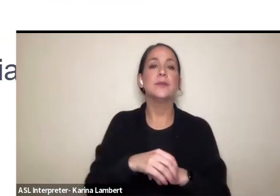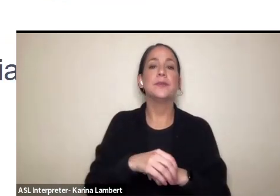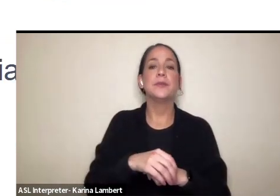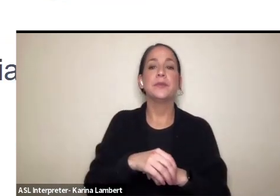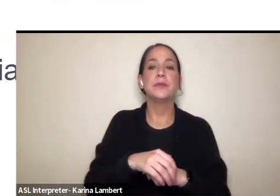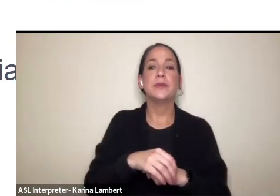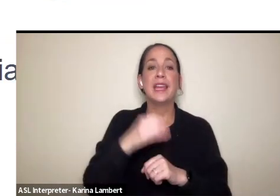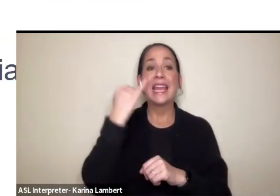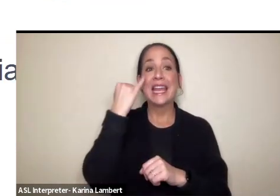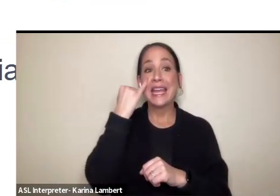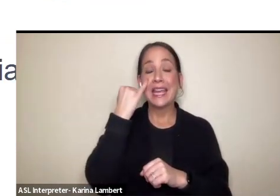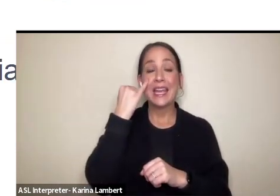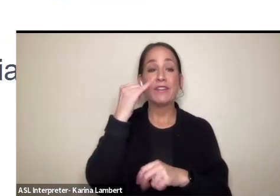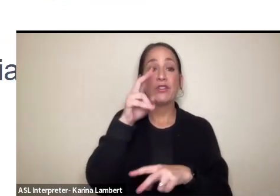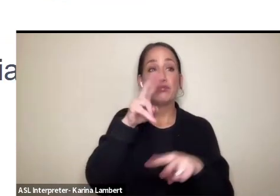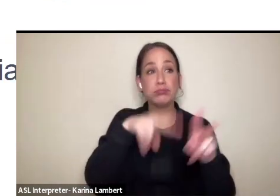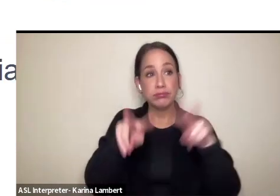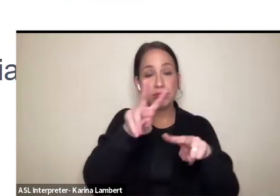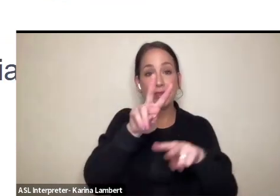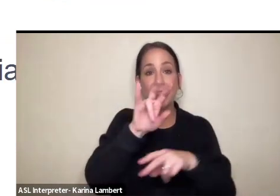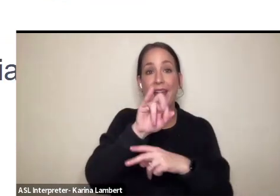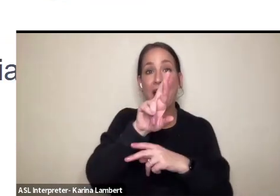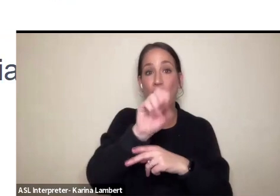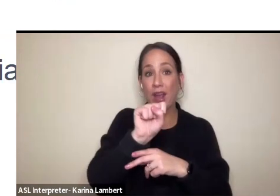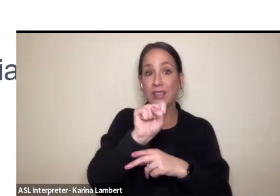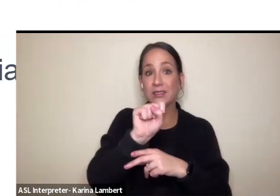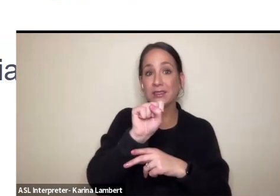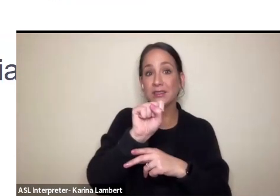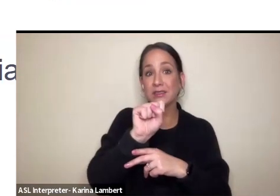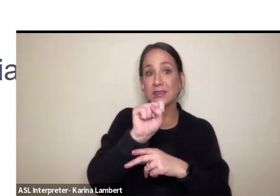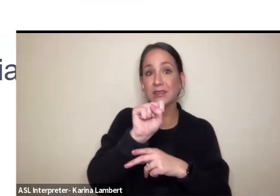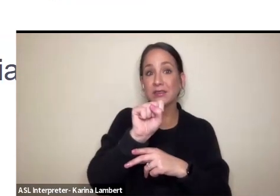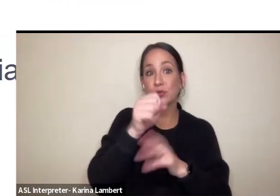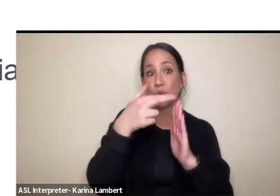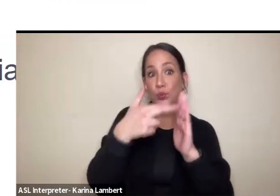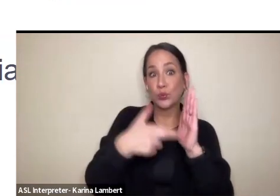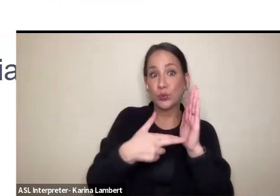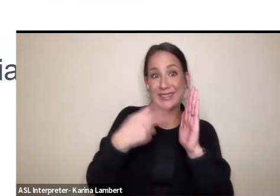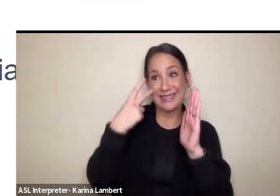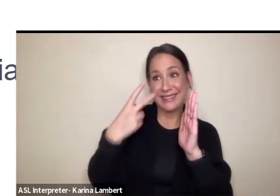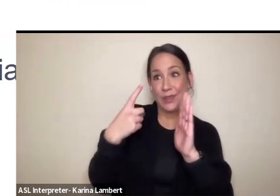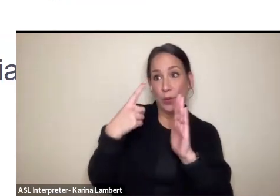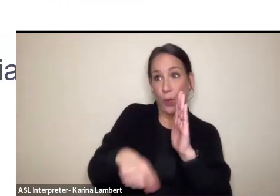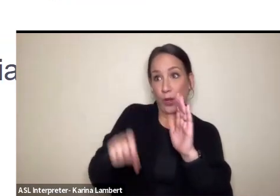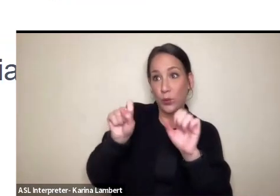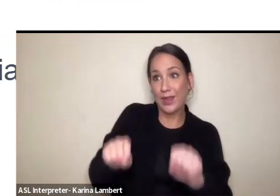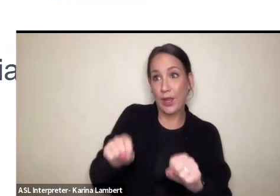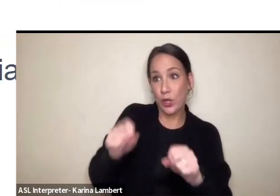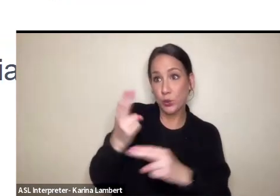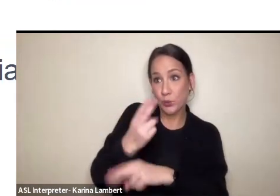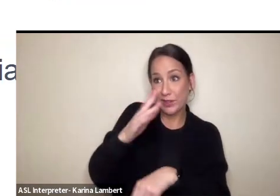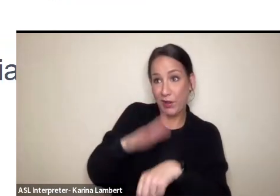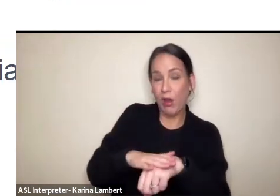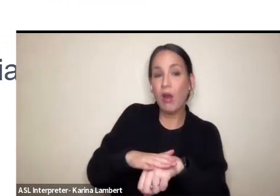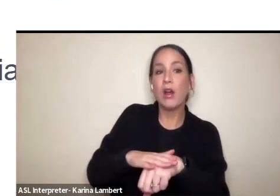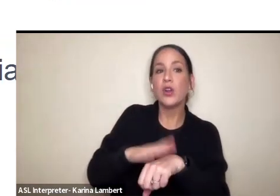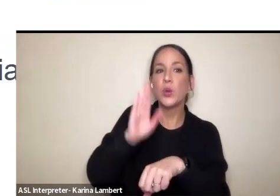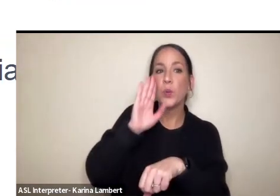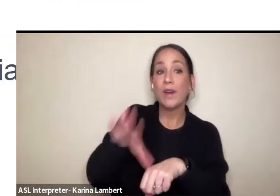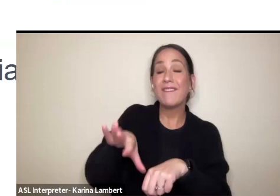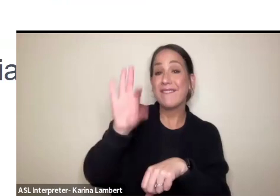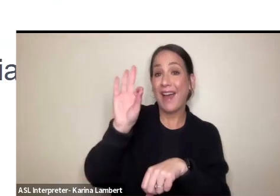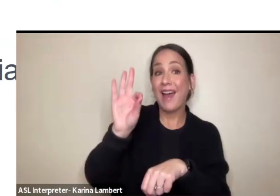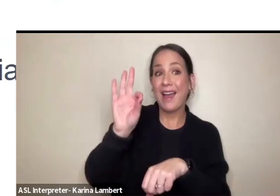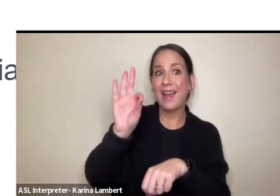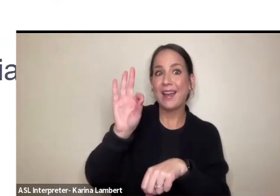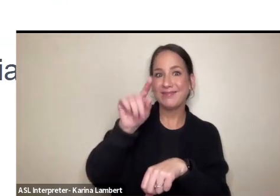the Internal Revenue Code and to see what they say you could use it on, this is what you would find. They would tell you you could use it for